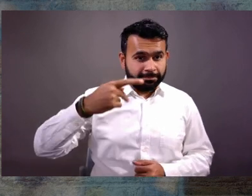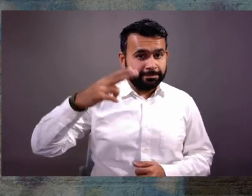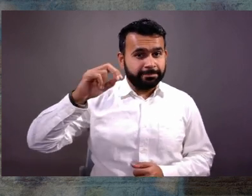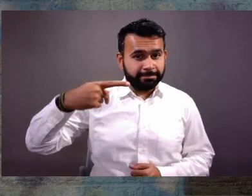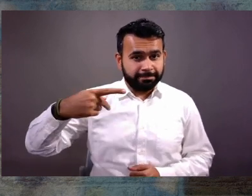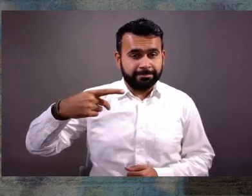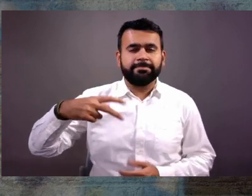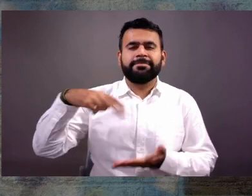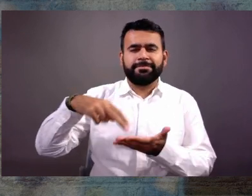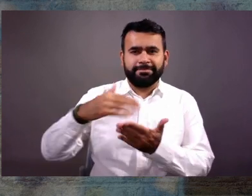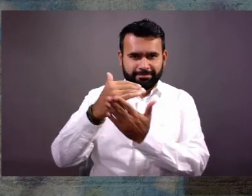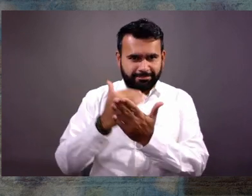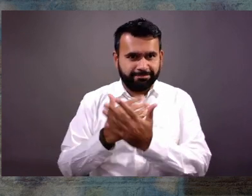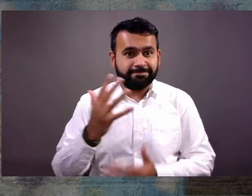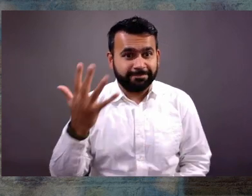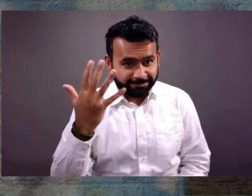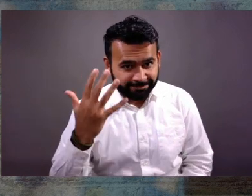Hip Hop Dance Lesson 5.